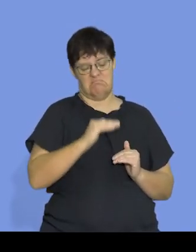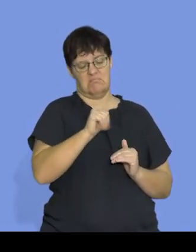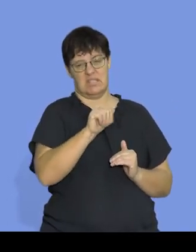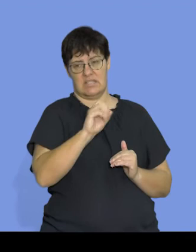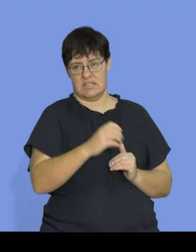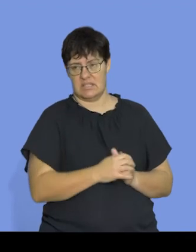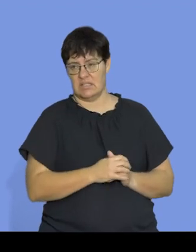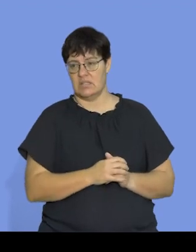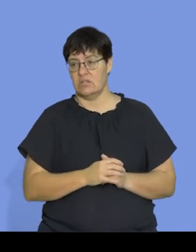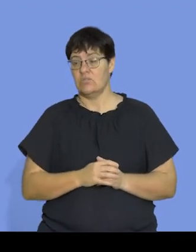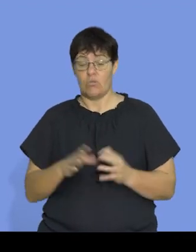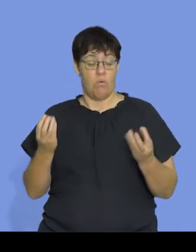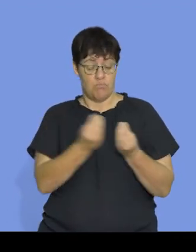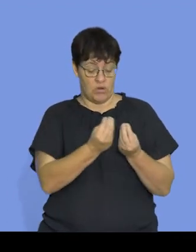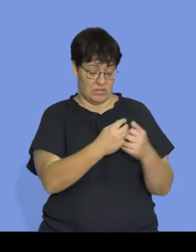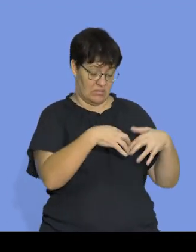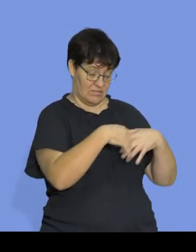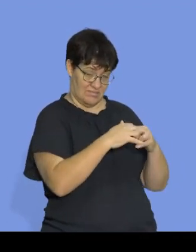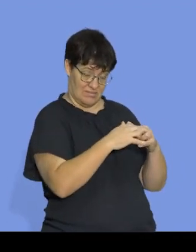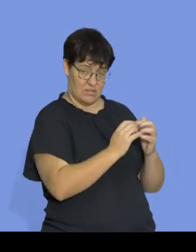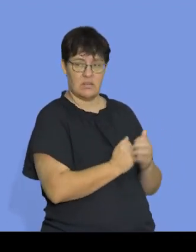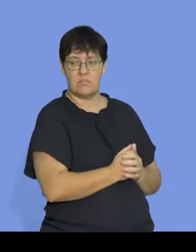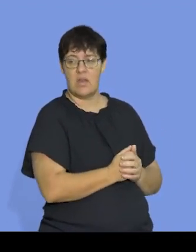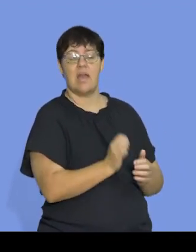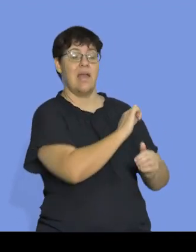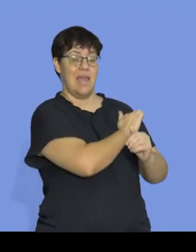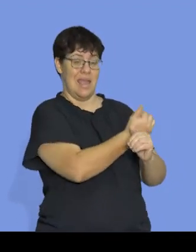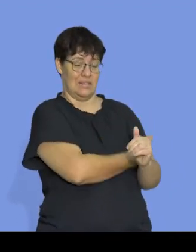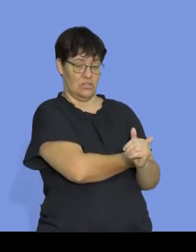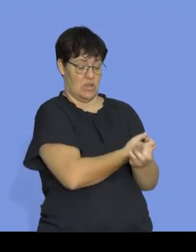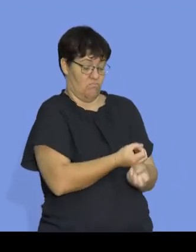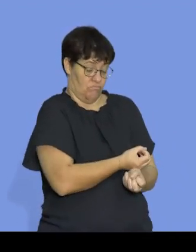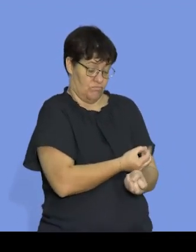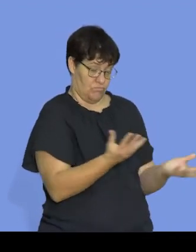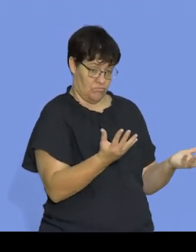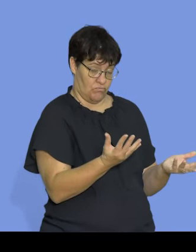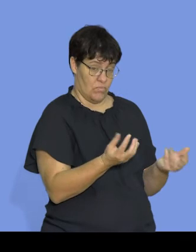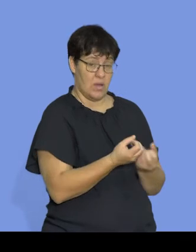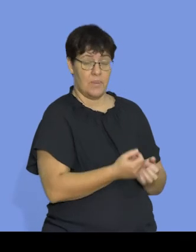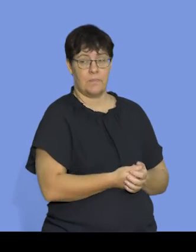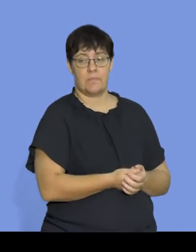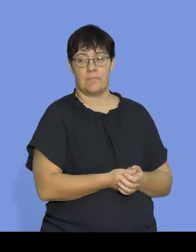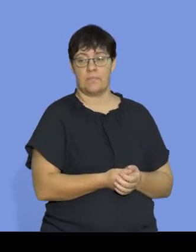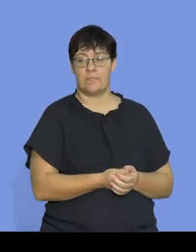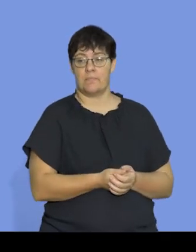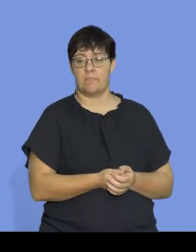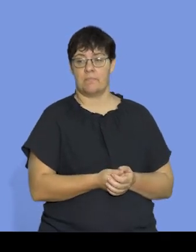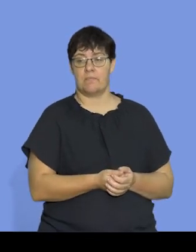products are at that energy level. So energy released, right,